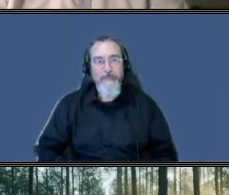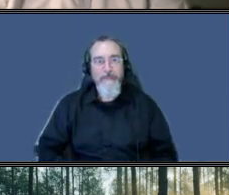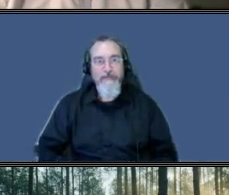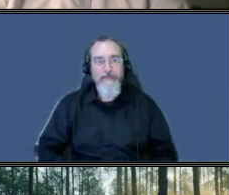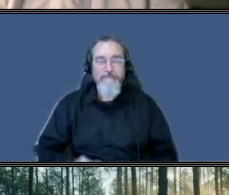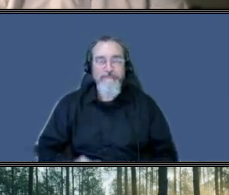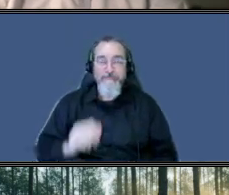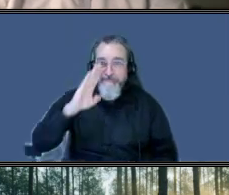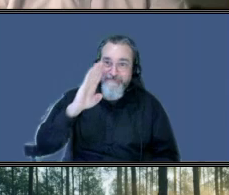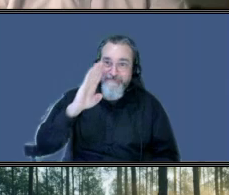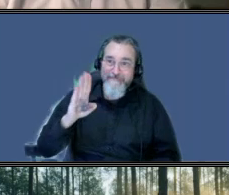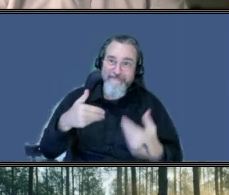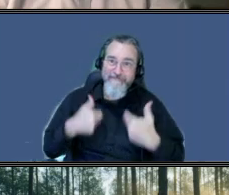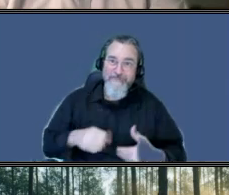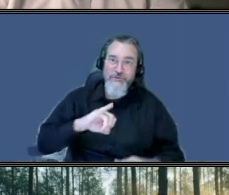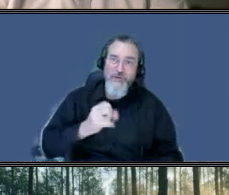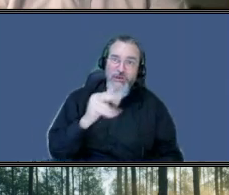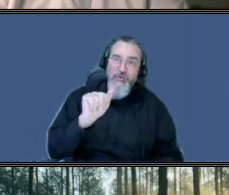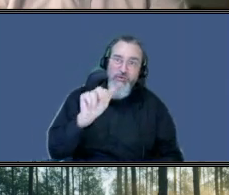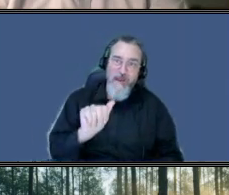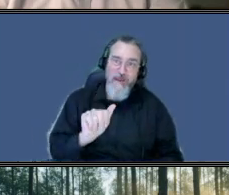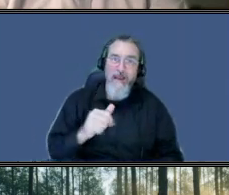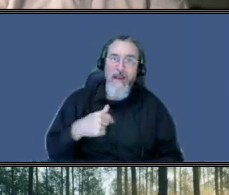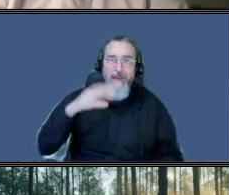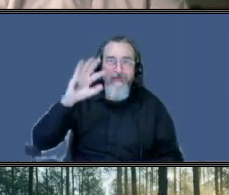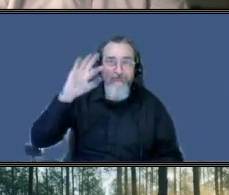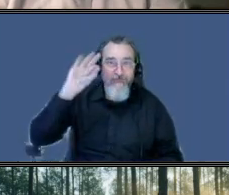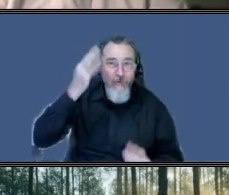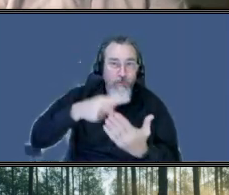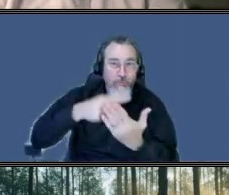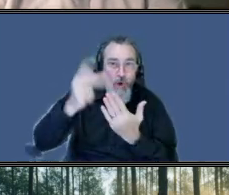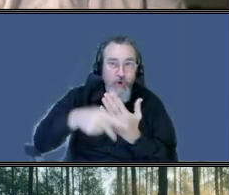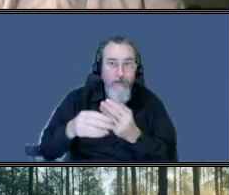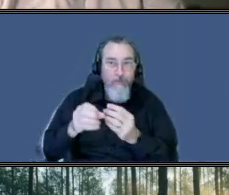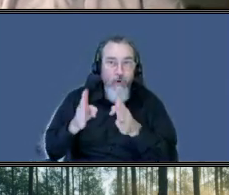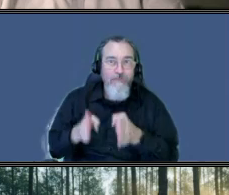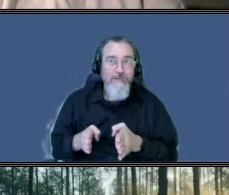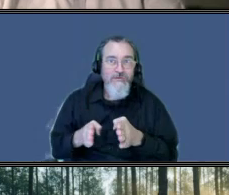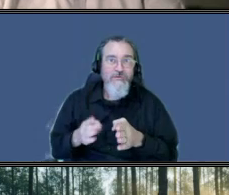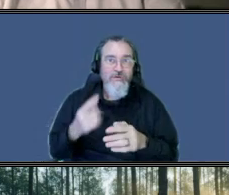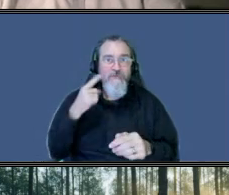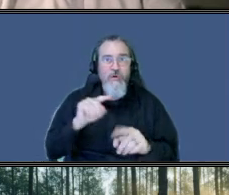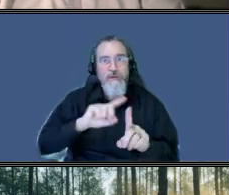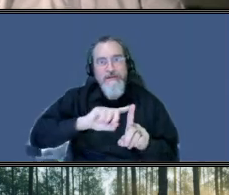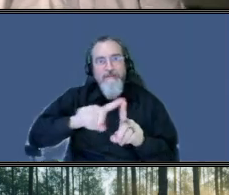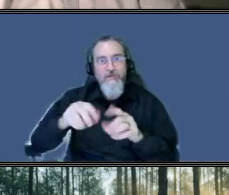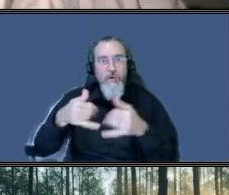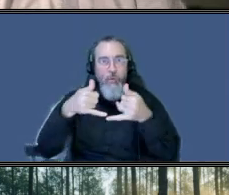I'm Joshua. I'm the federal program officer for all of these awards currently.